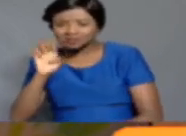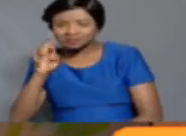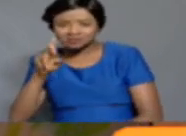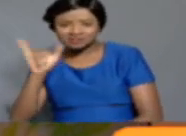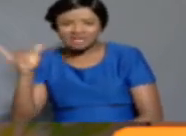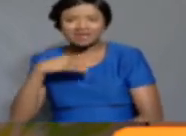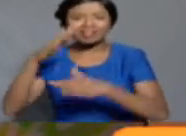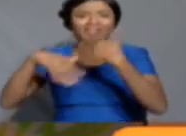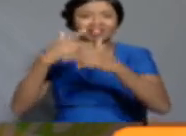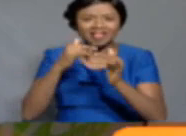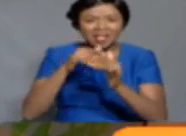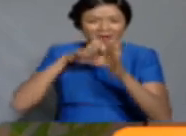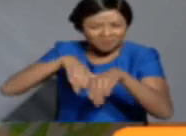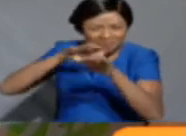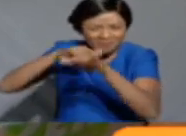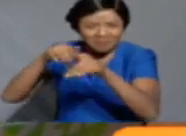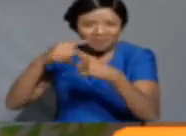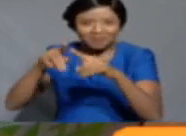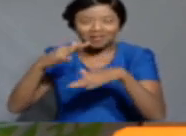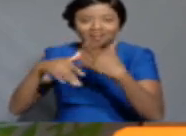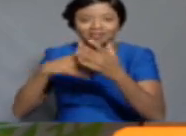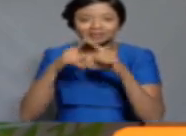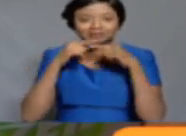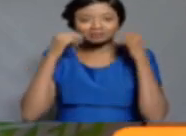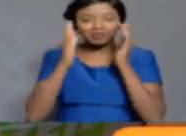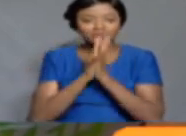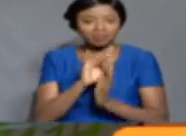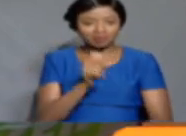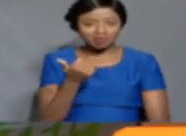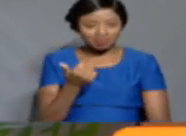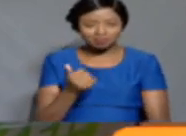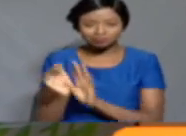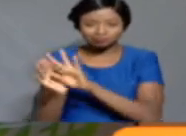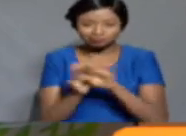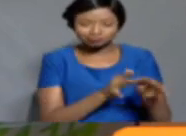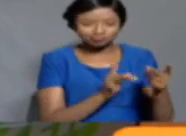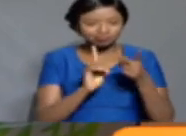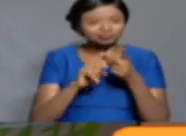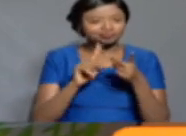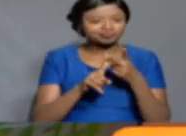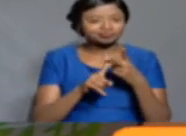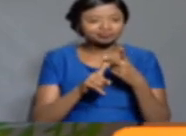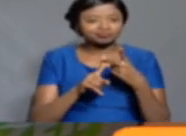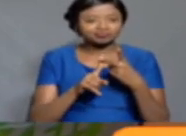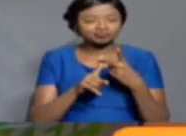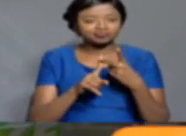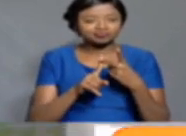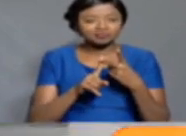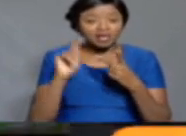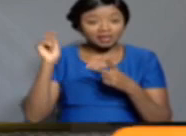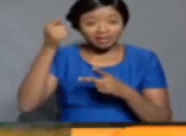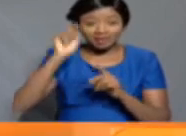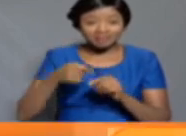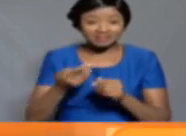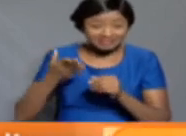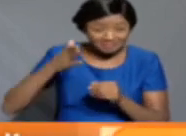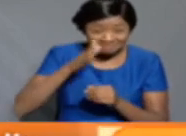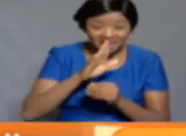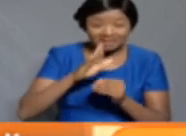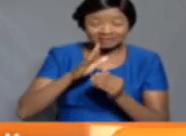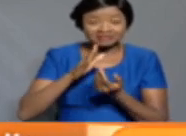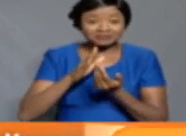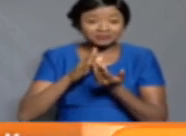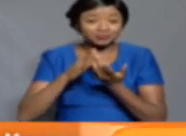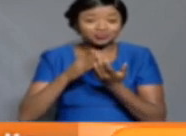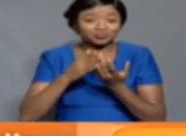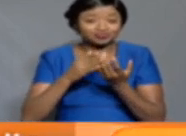chasing each other. Bernard Tunga says, Kenya should be closed to restore factory settings unless we have come